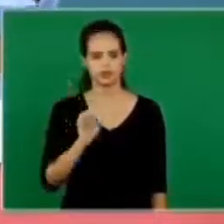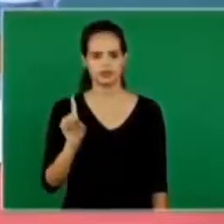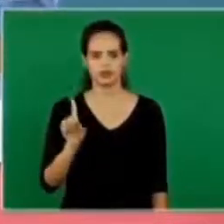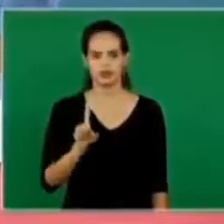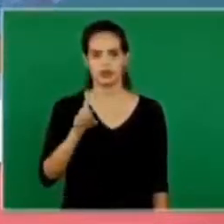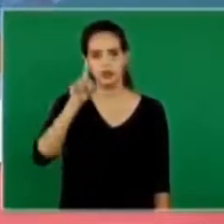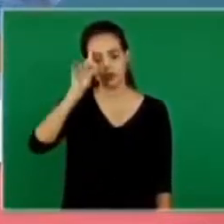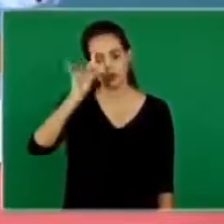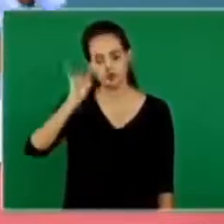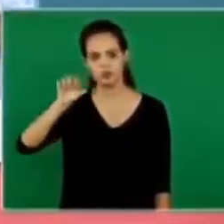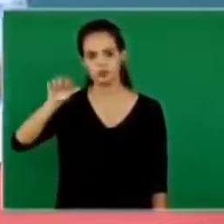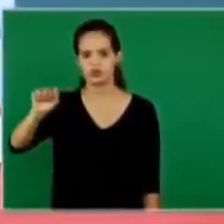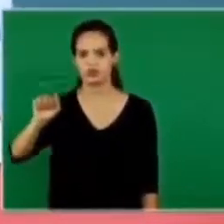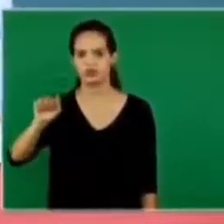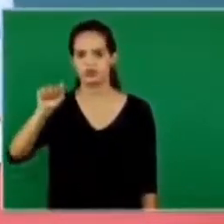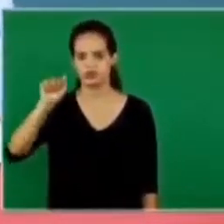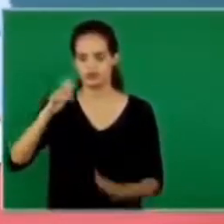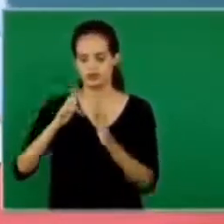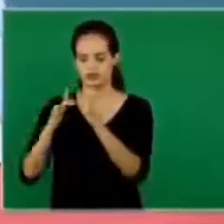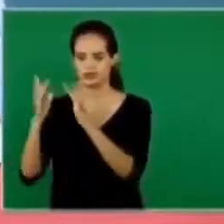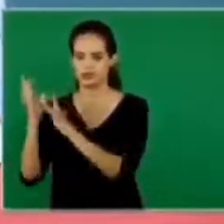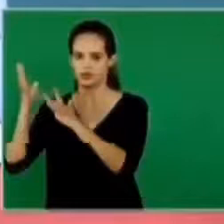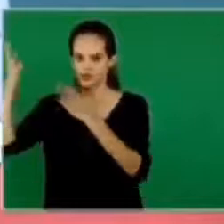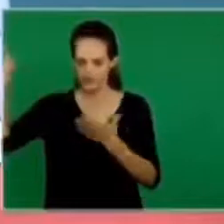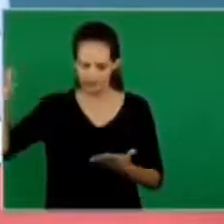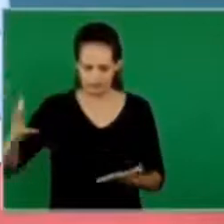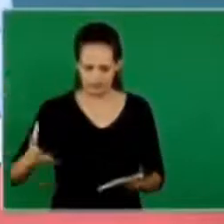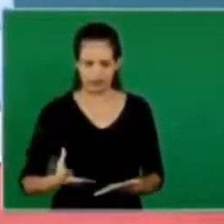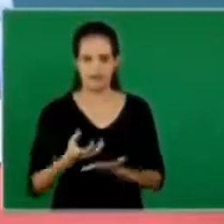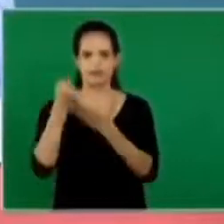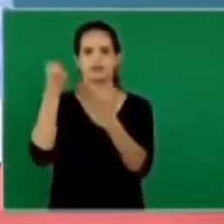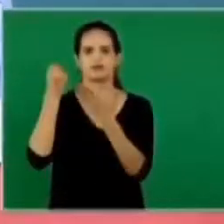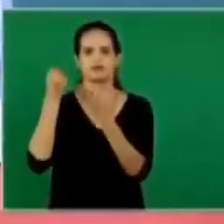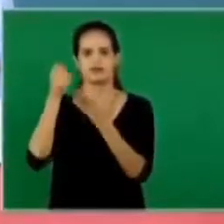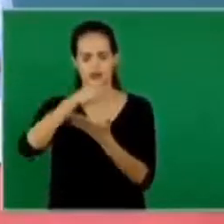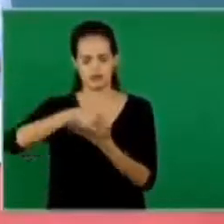The day of the great meeting is arriving.